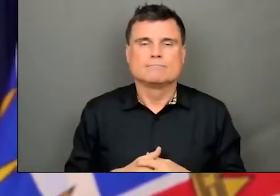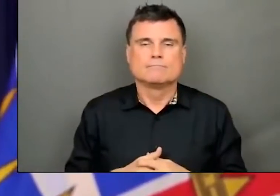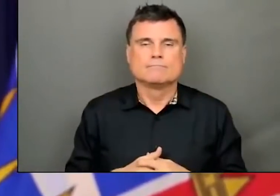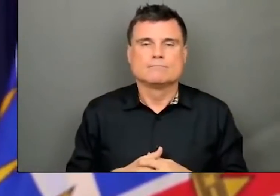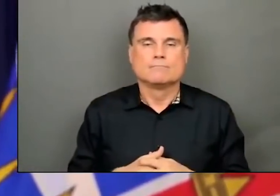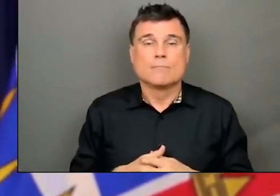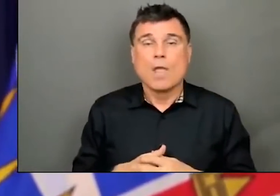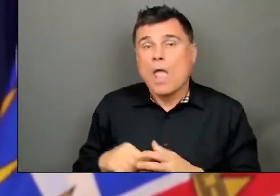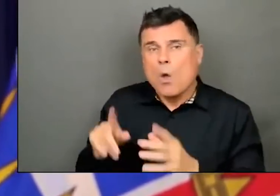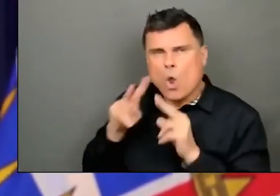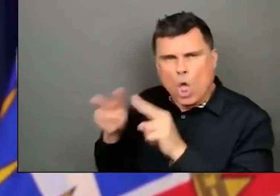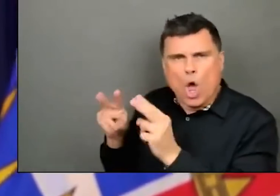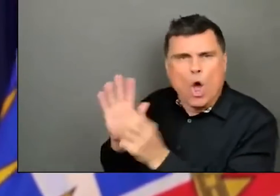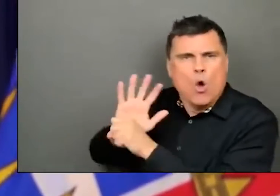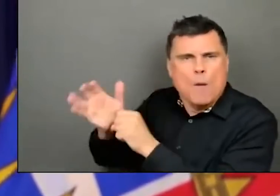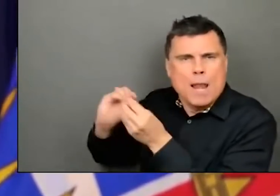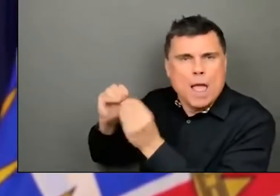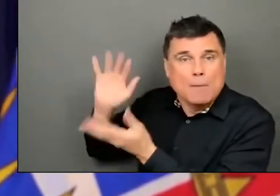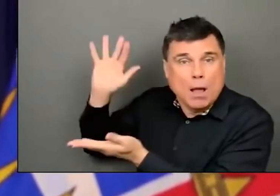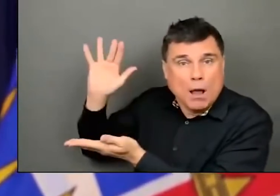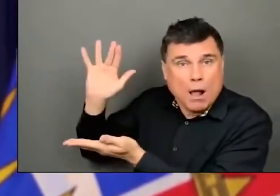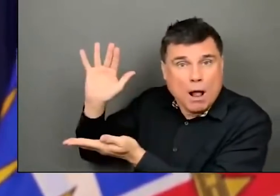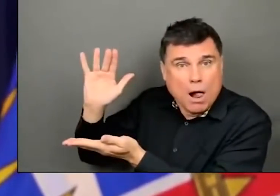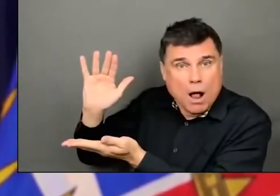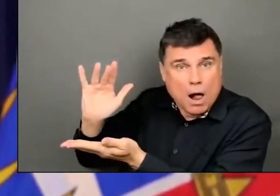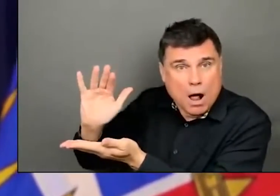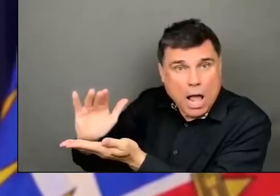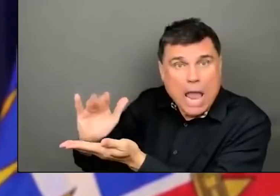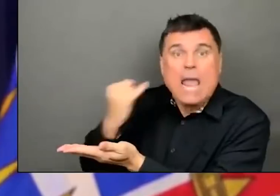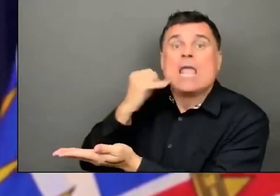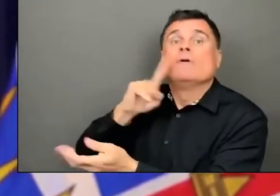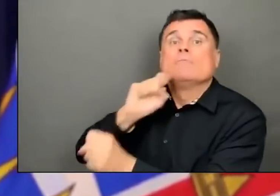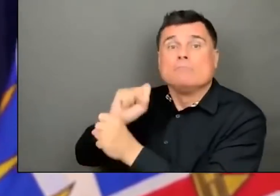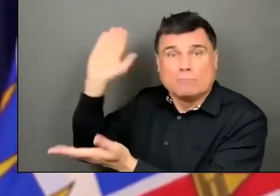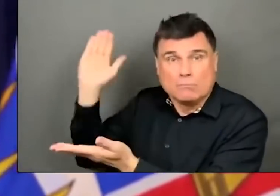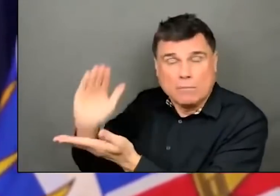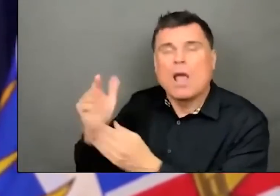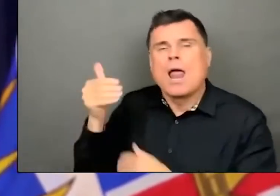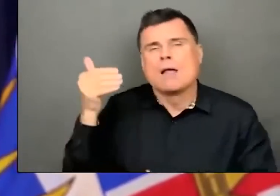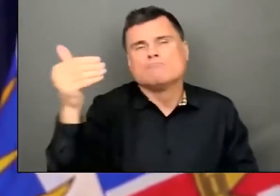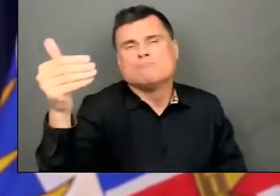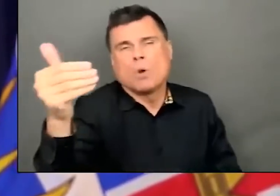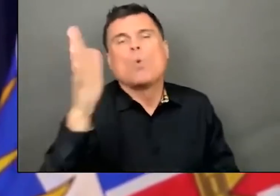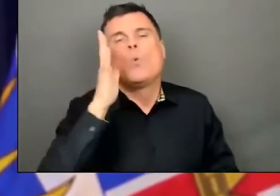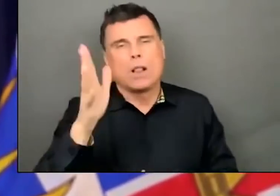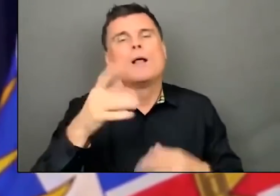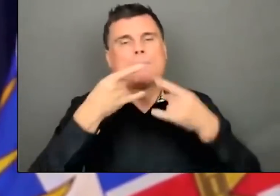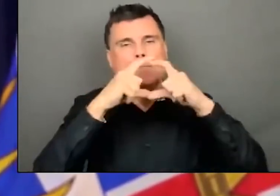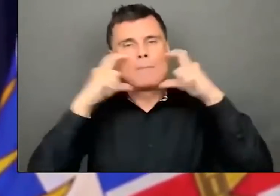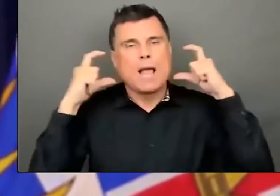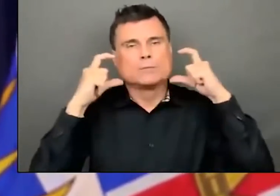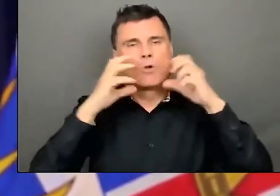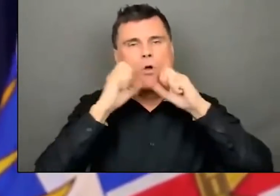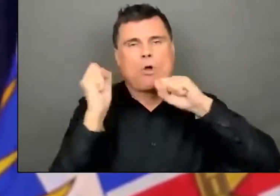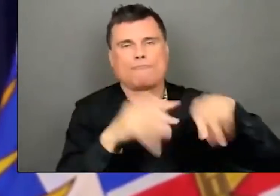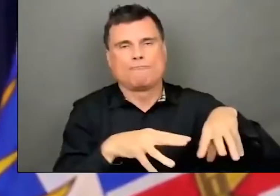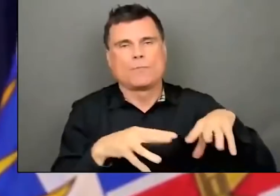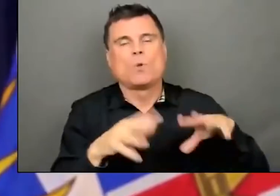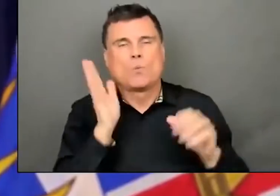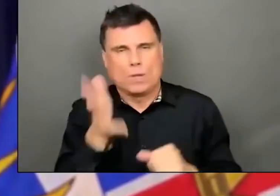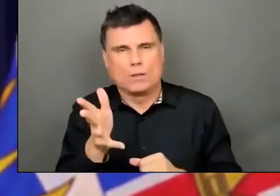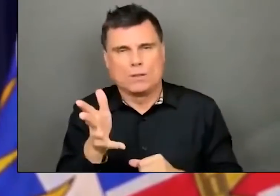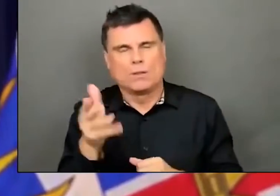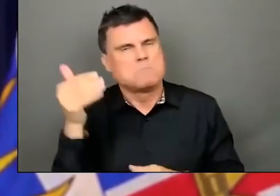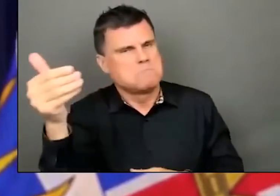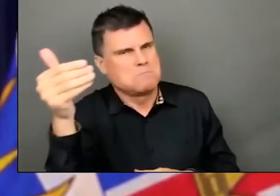been significantly reduced. So this order extends the order and clarifies where masking is